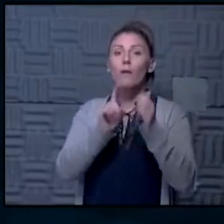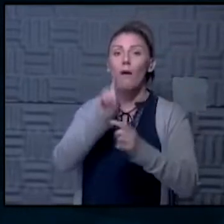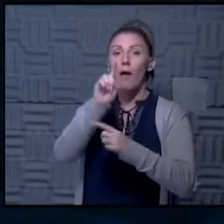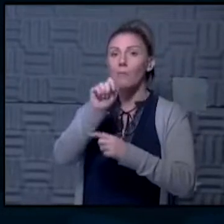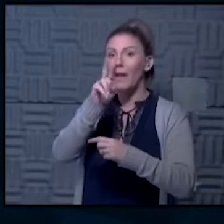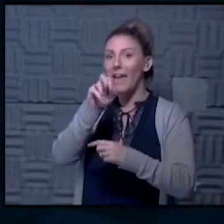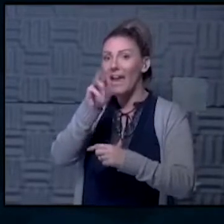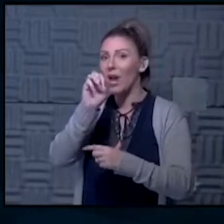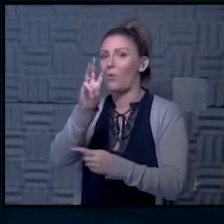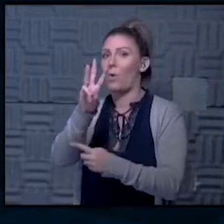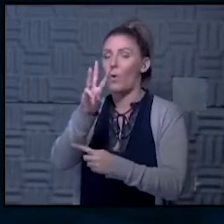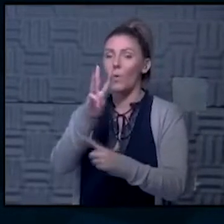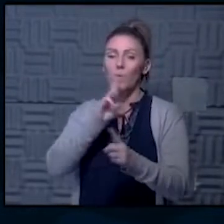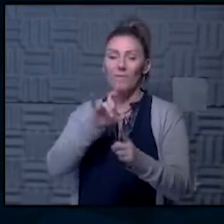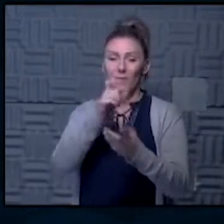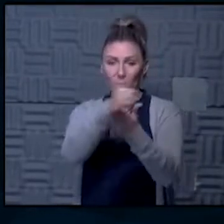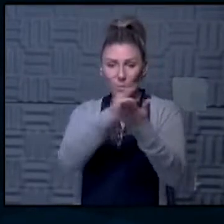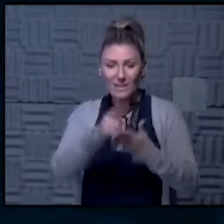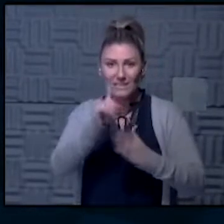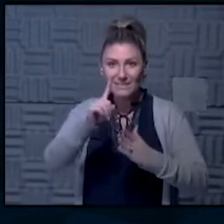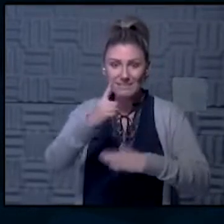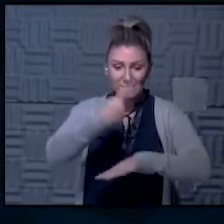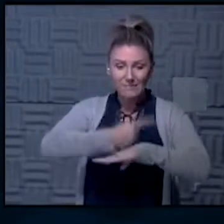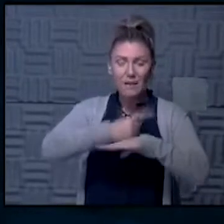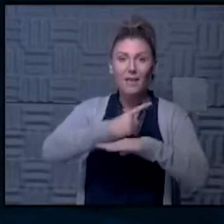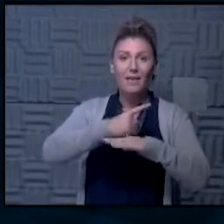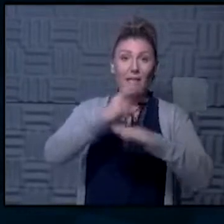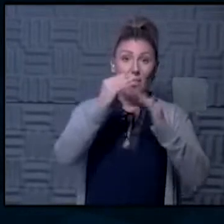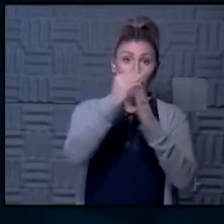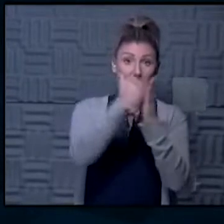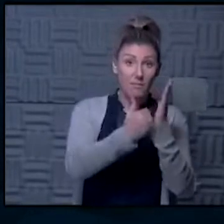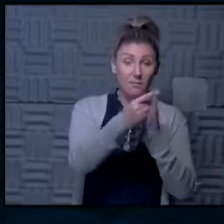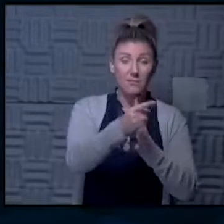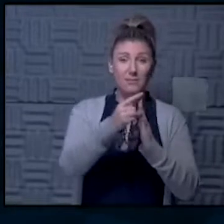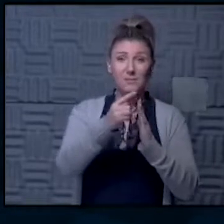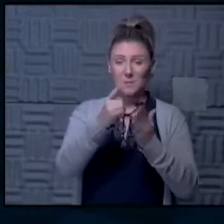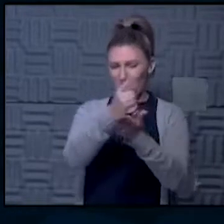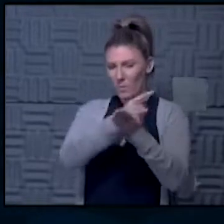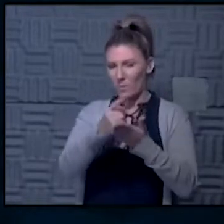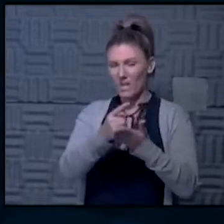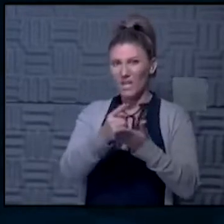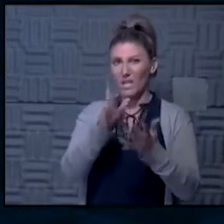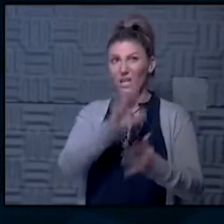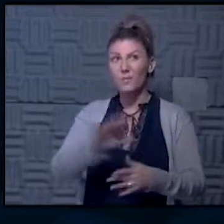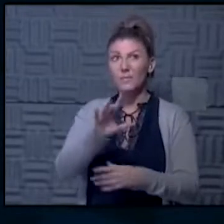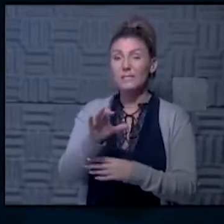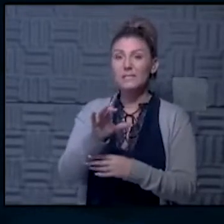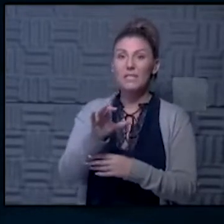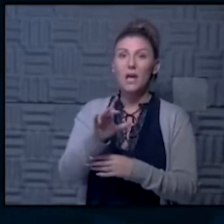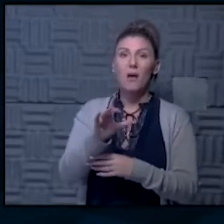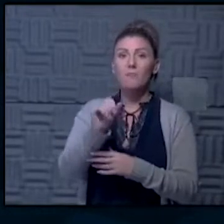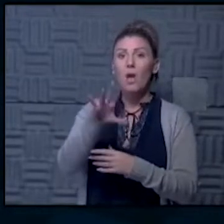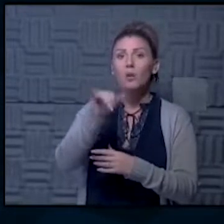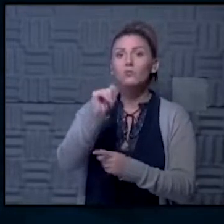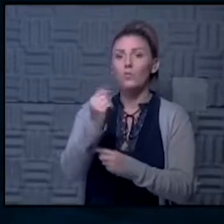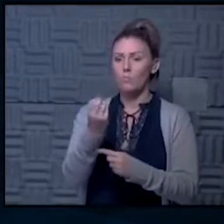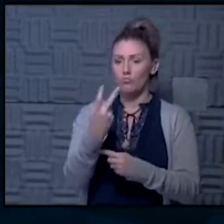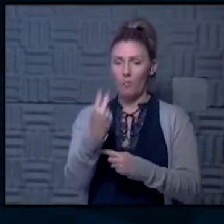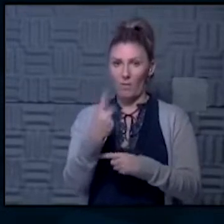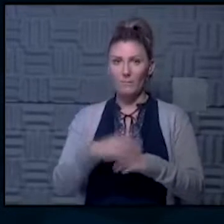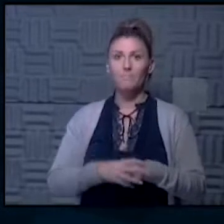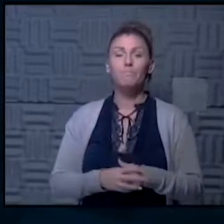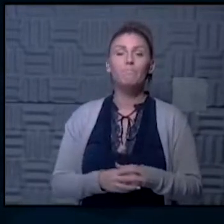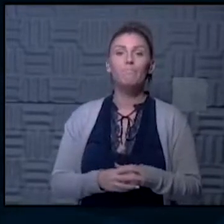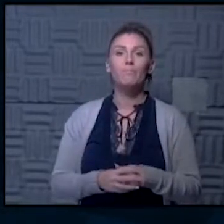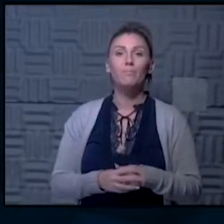week starting on the date listed, for example, the week starting on, it looks like 10/12,